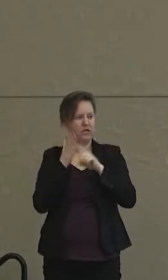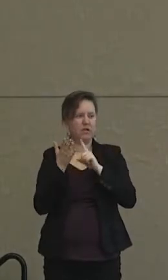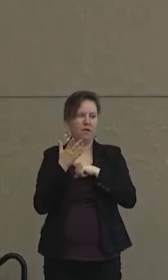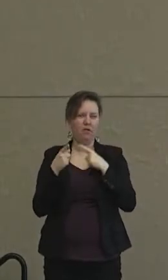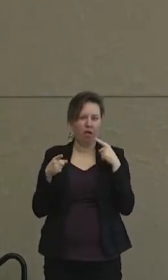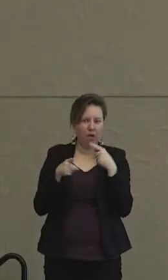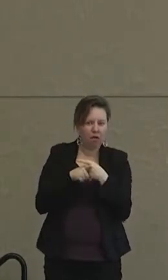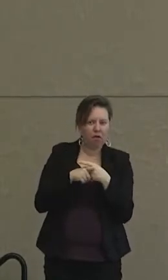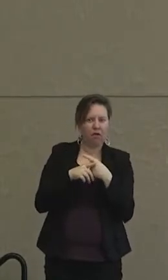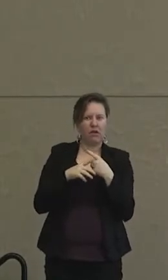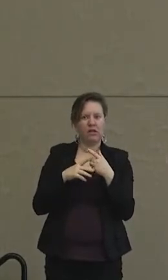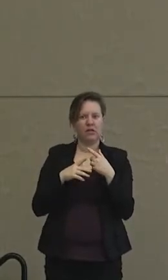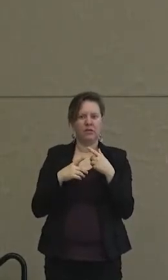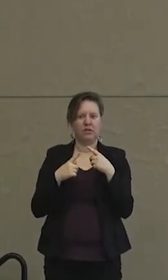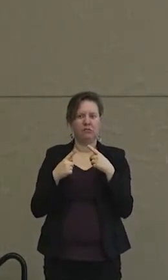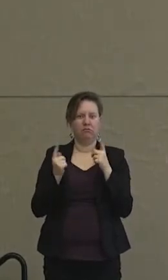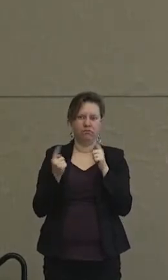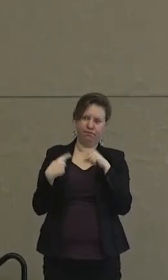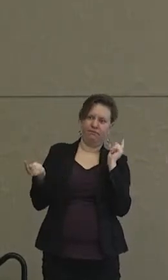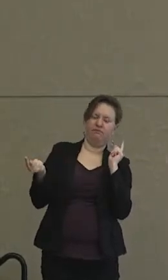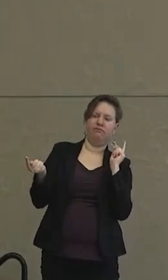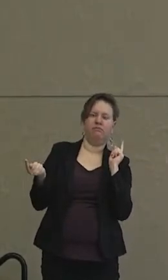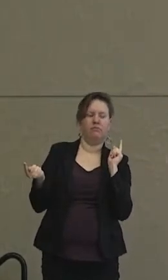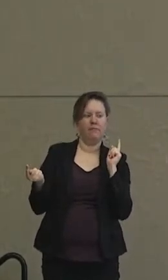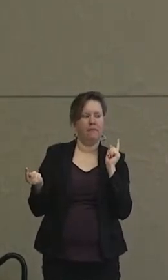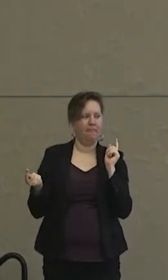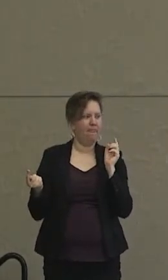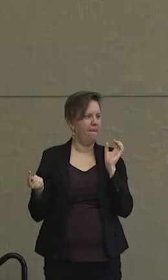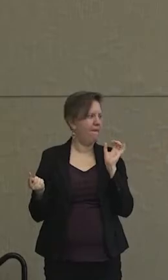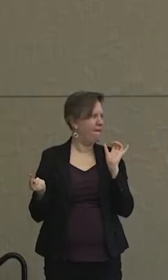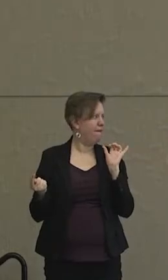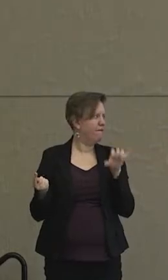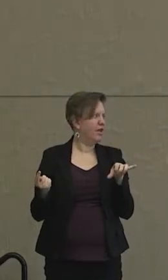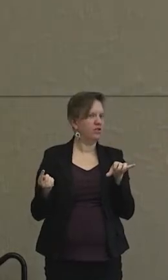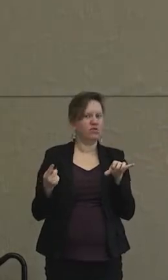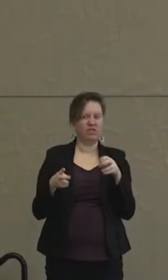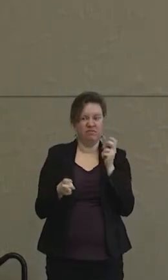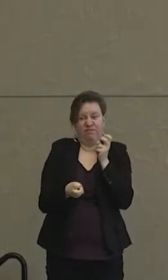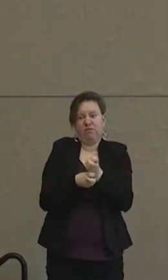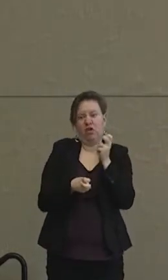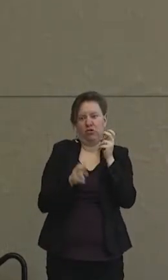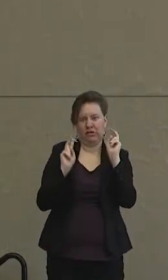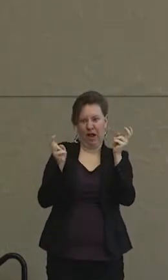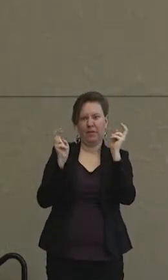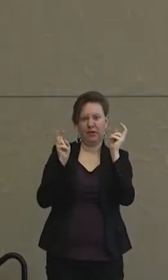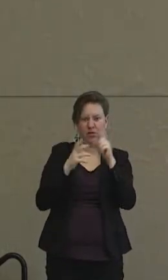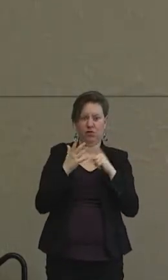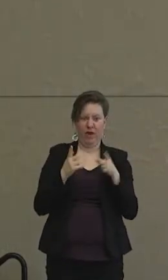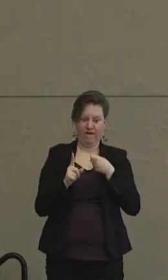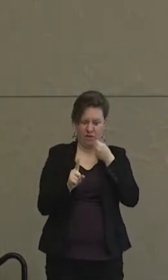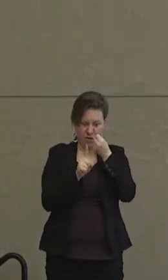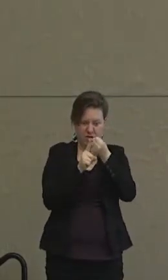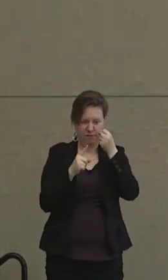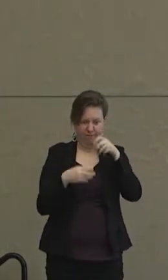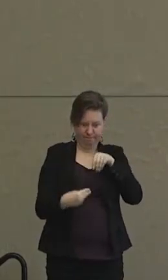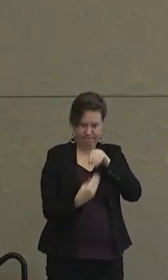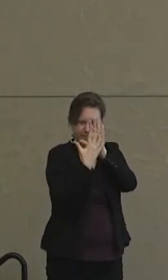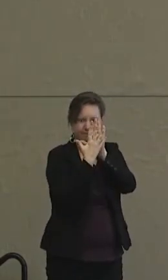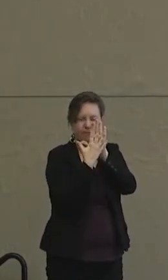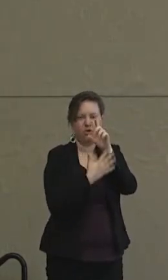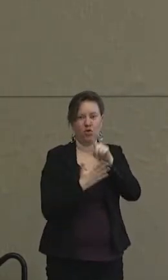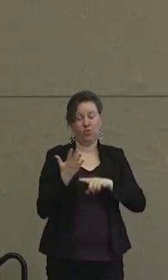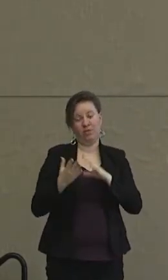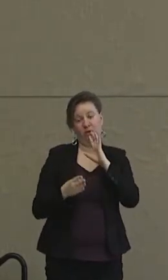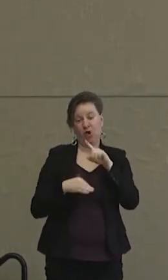and the backlash. I think that's those difficult topics are the ones we have to hit head on, because that's what's